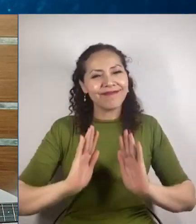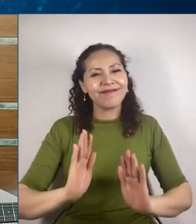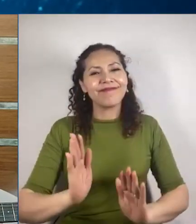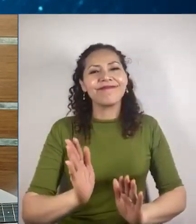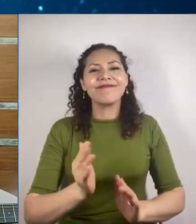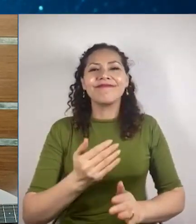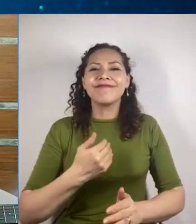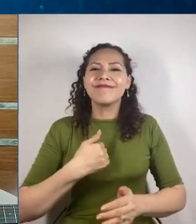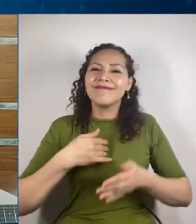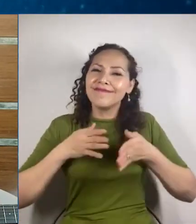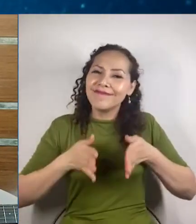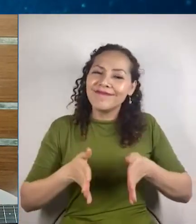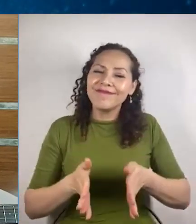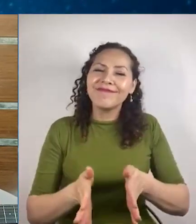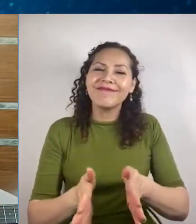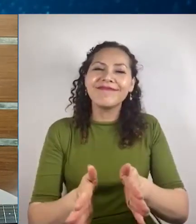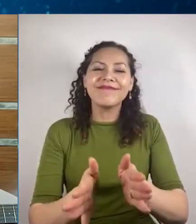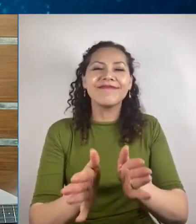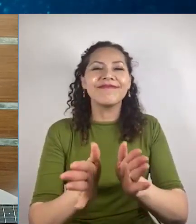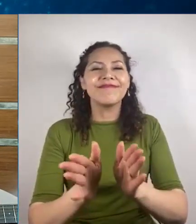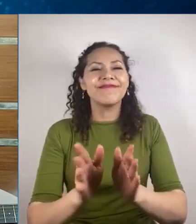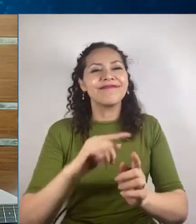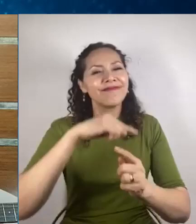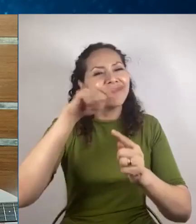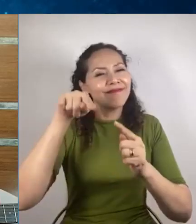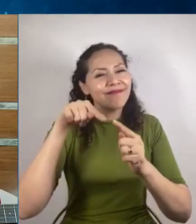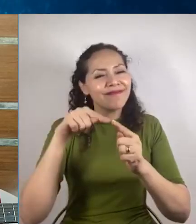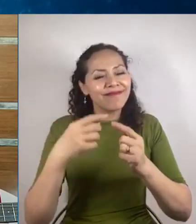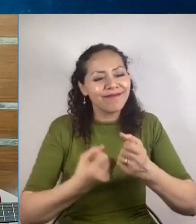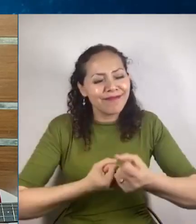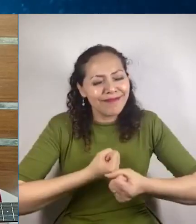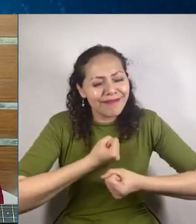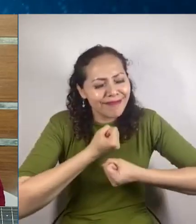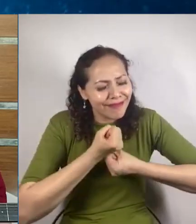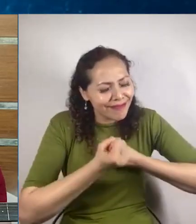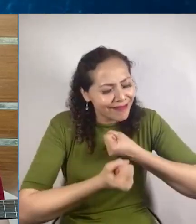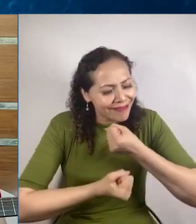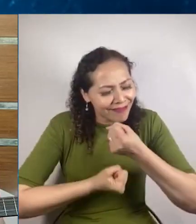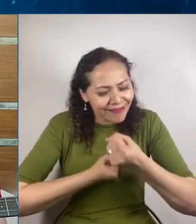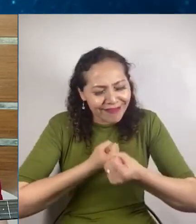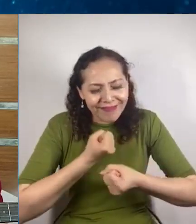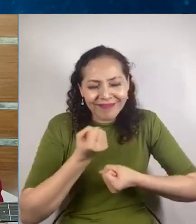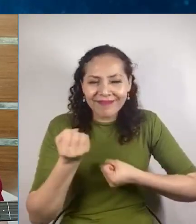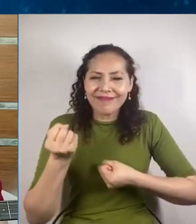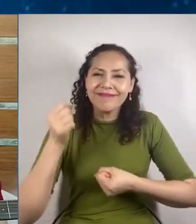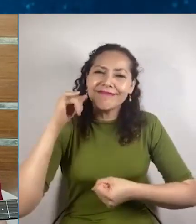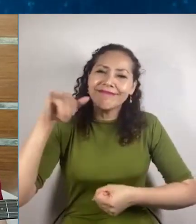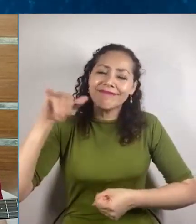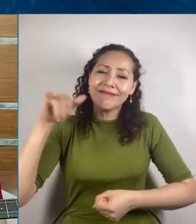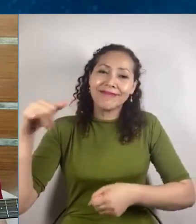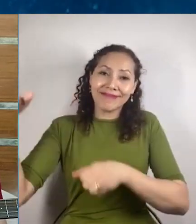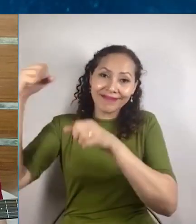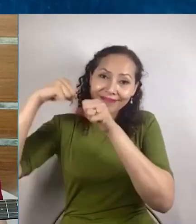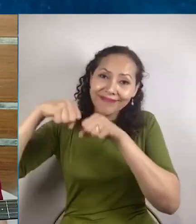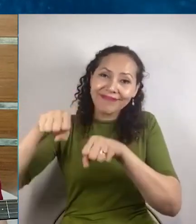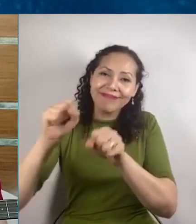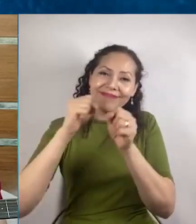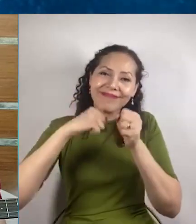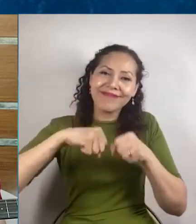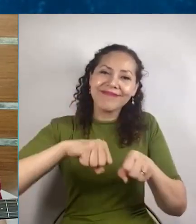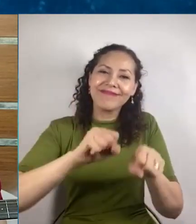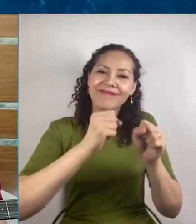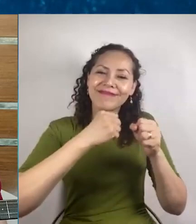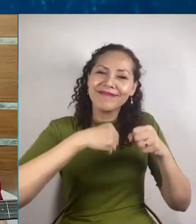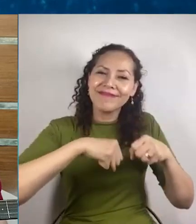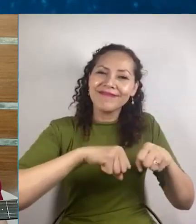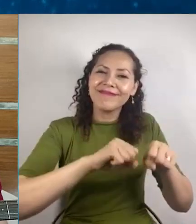attendeth my way, when sorrows like sea billows